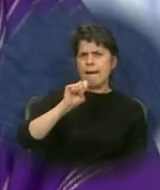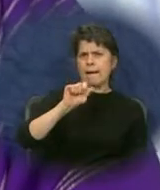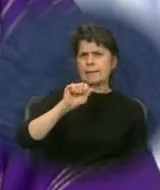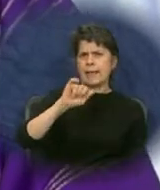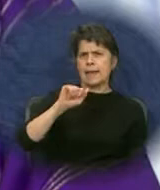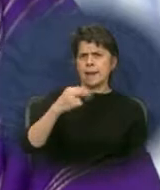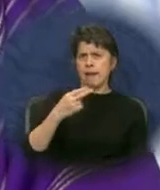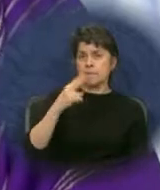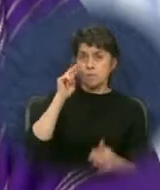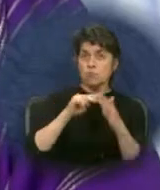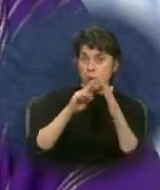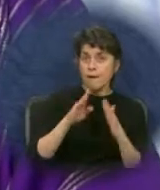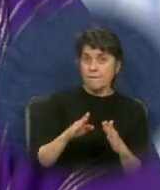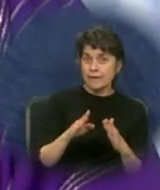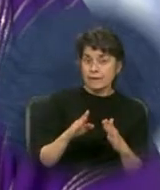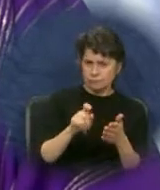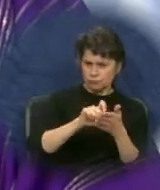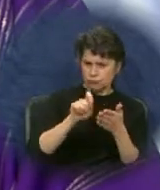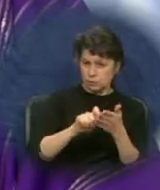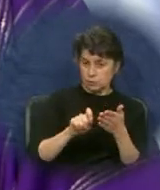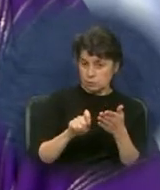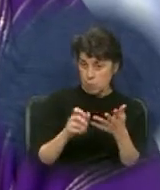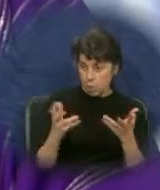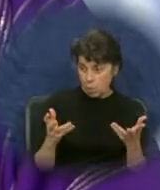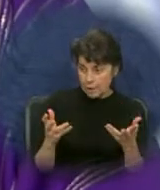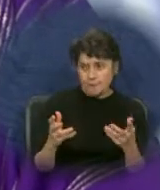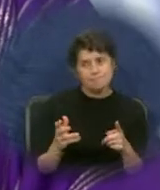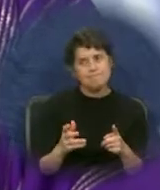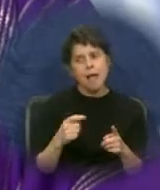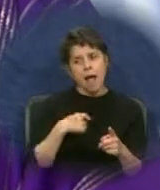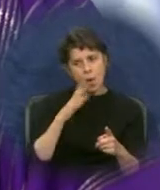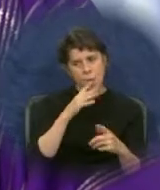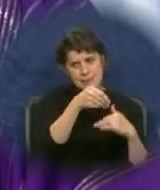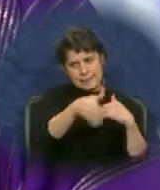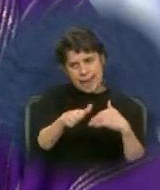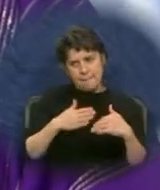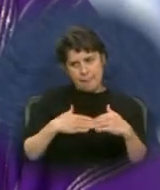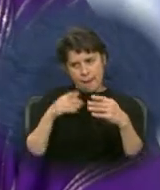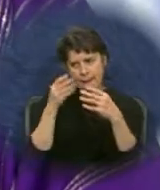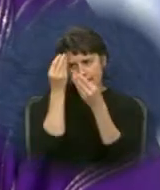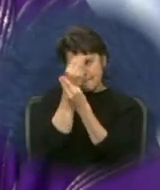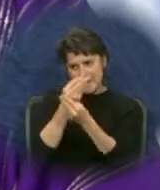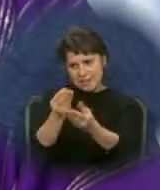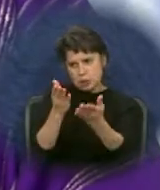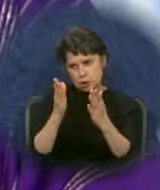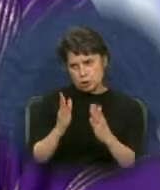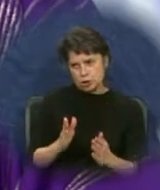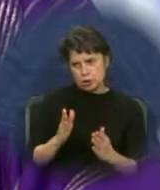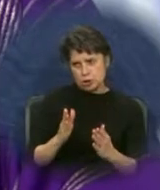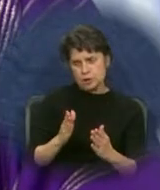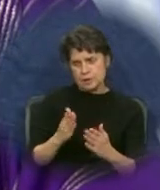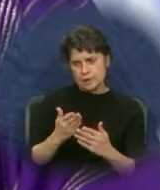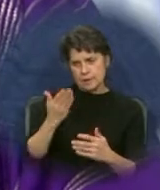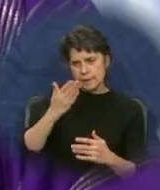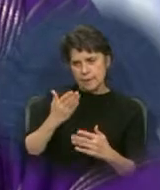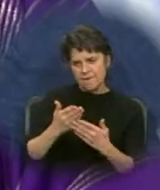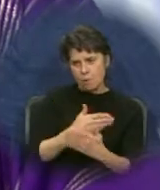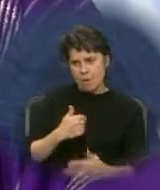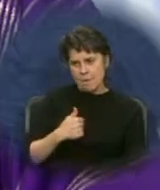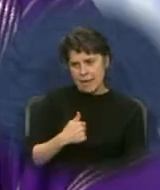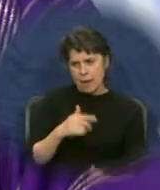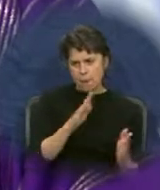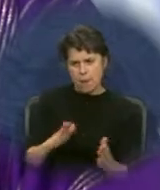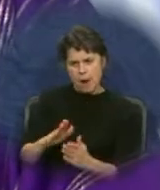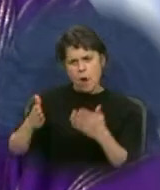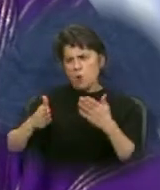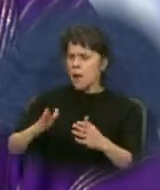am sending my messenger ahead of you. He will prepare your way. A voice of one crying out in the desert, 'Prepare the way of the Lord,